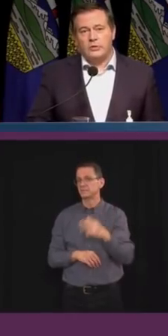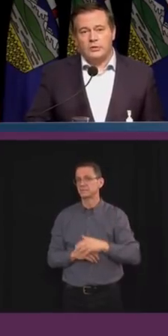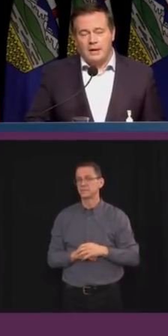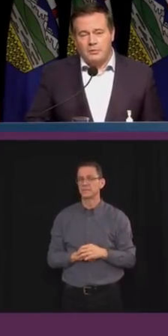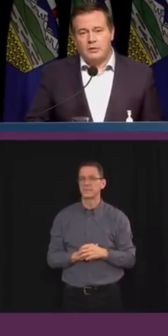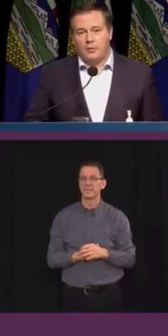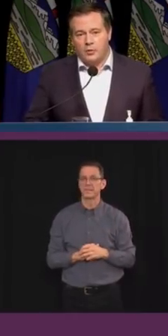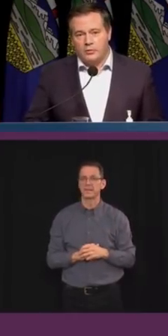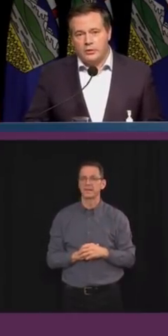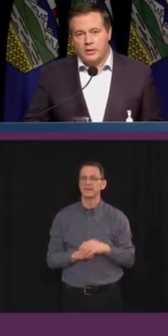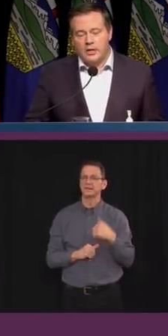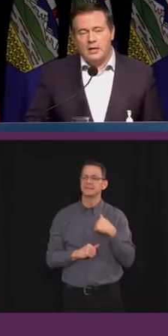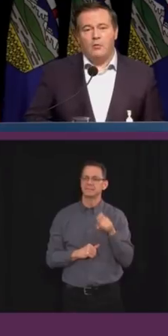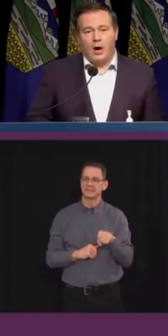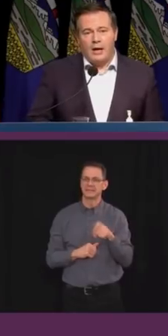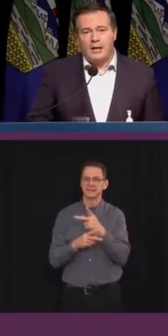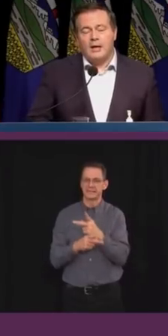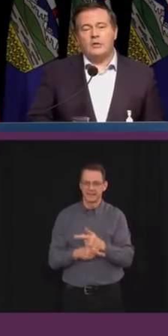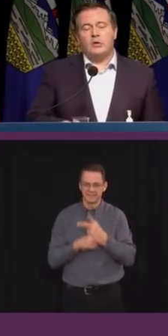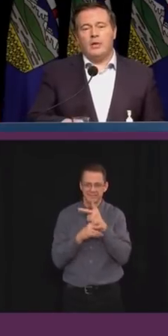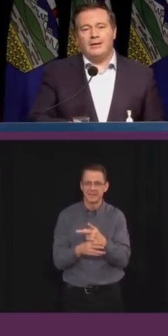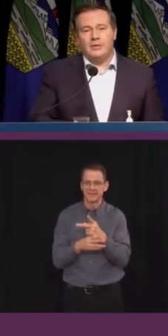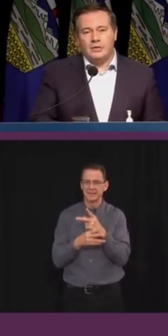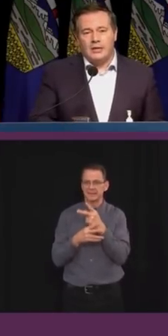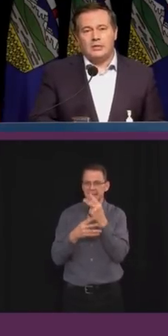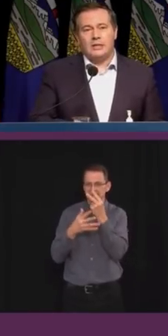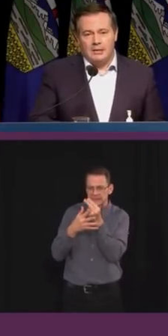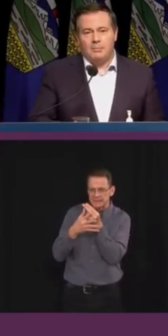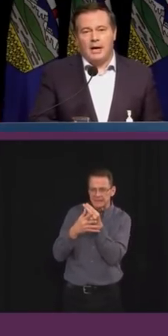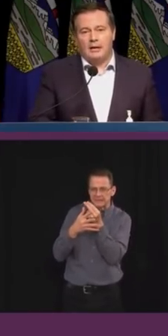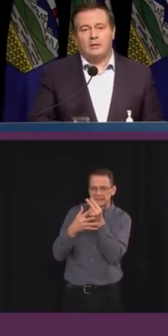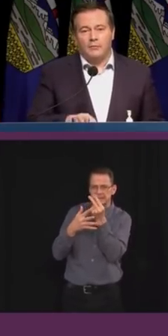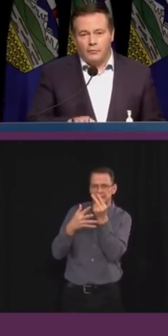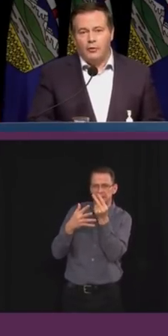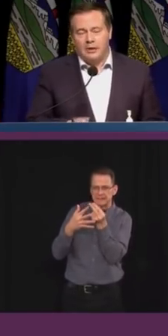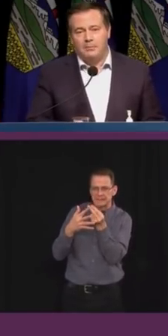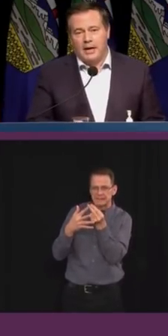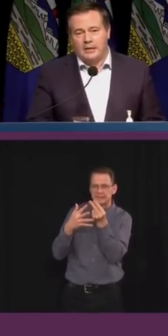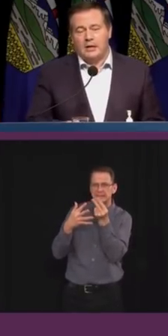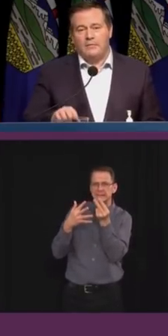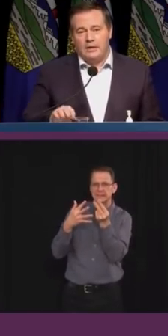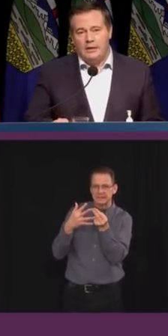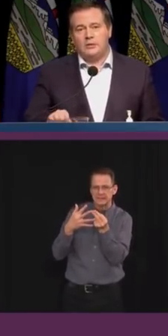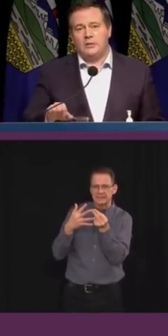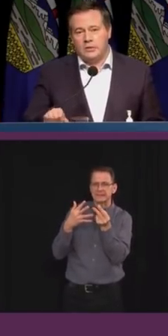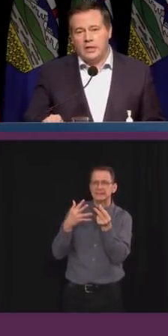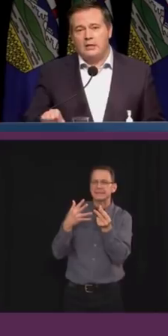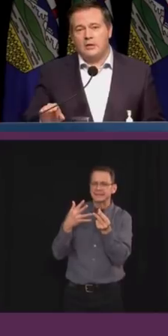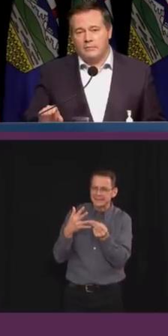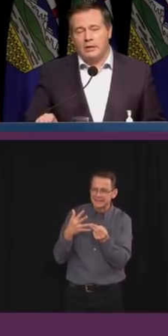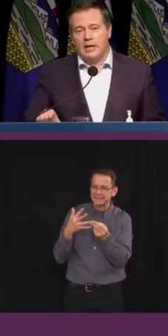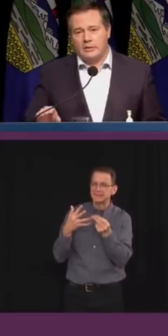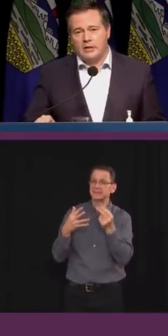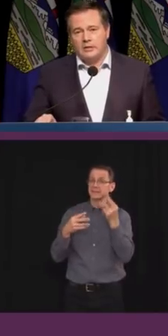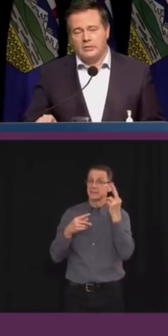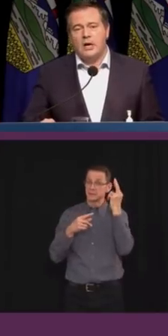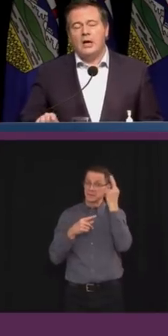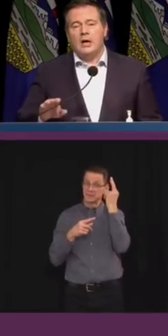gradual, stepped approach. Why? So we can assess the impact, the full impact of each stage